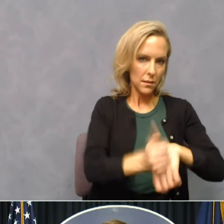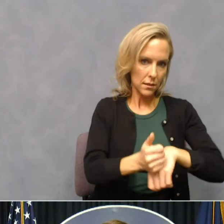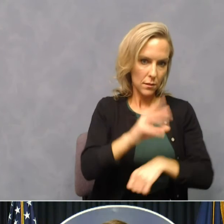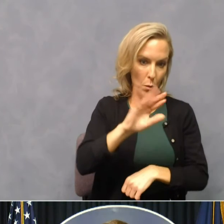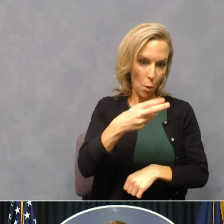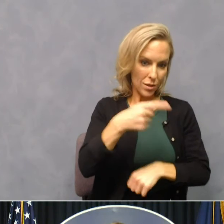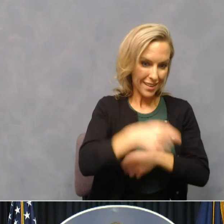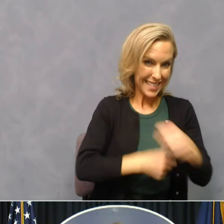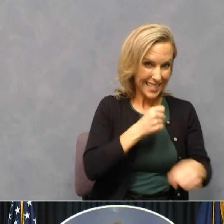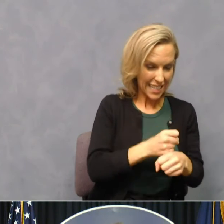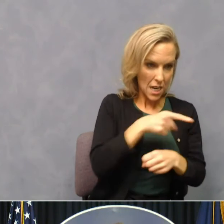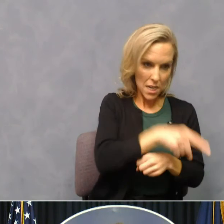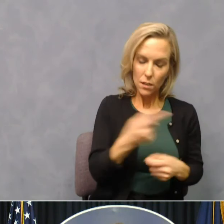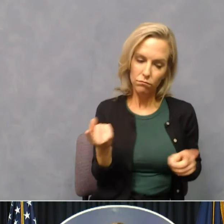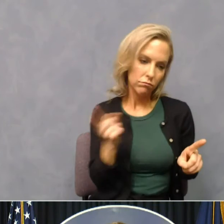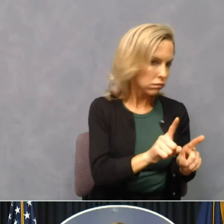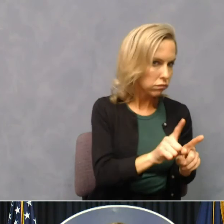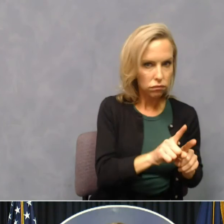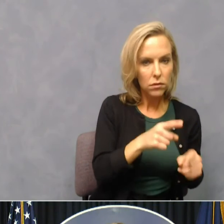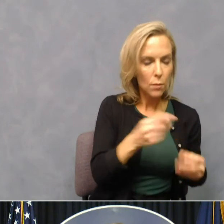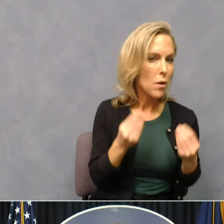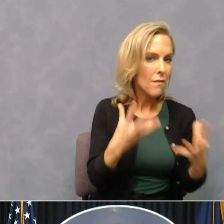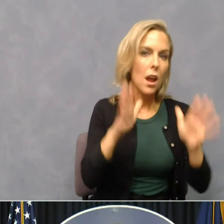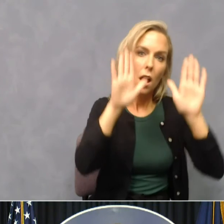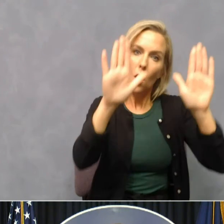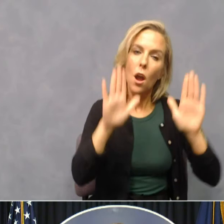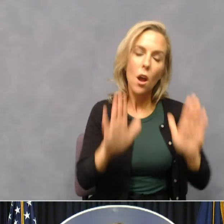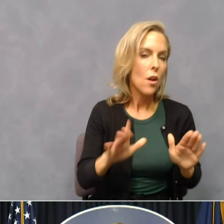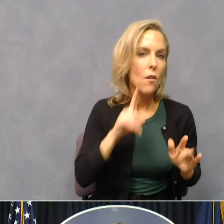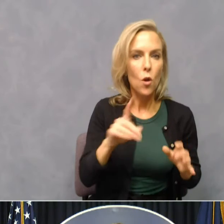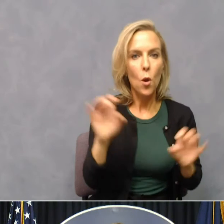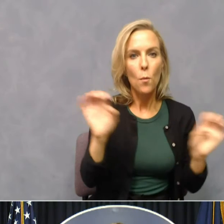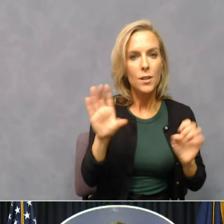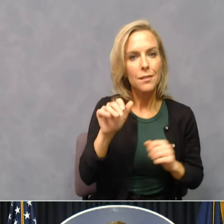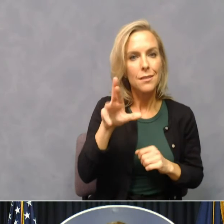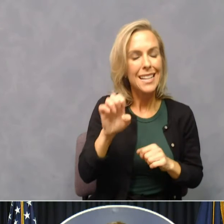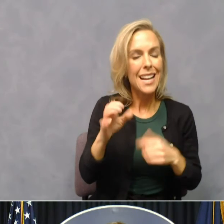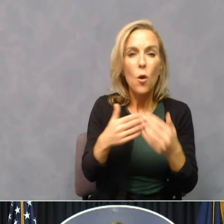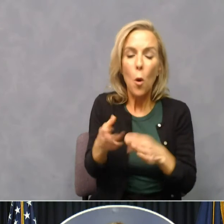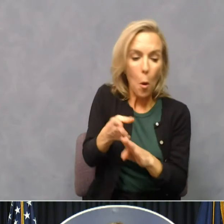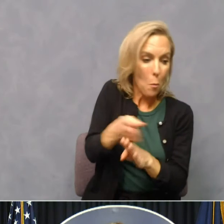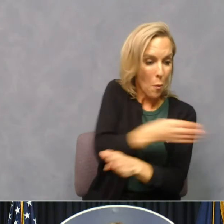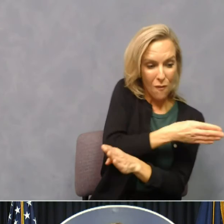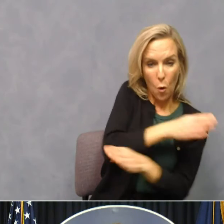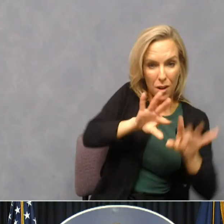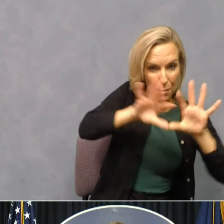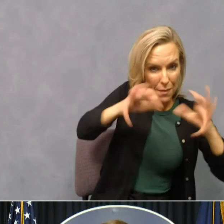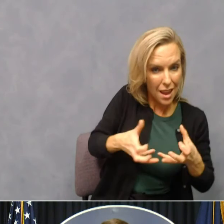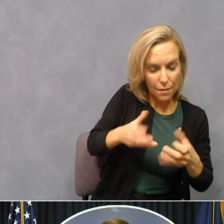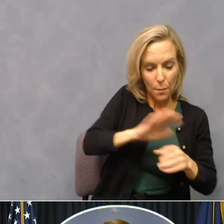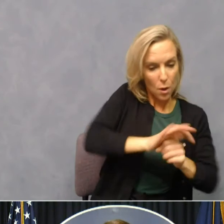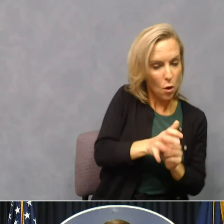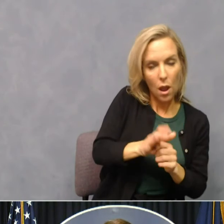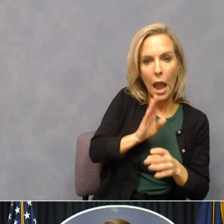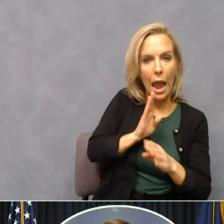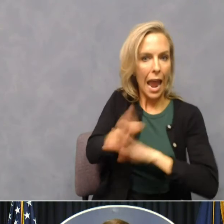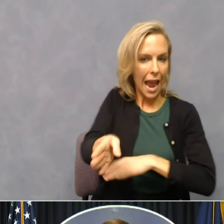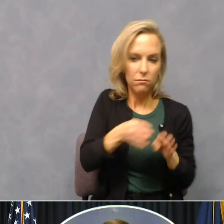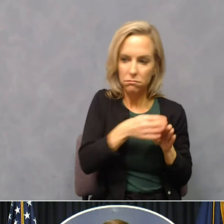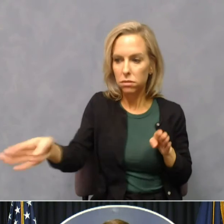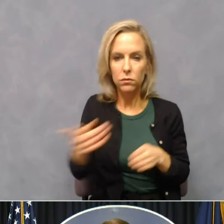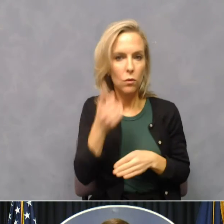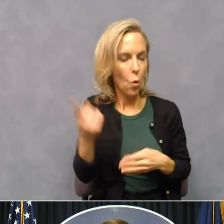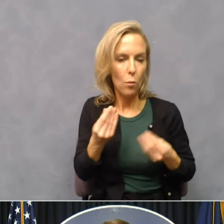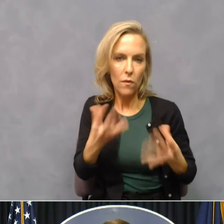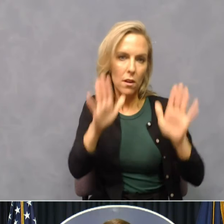provided outstanding emergency care for our patients both before and during the pandemic and will forever be remembered as